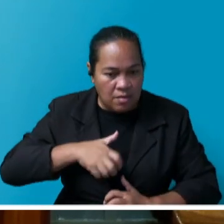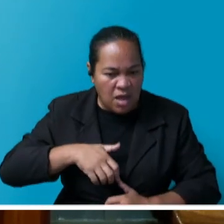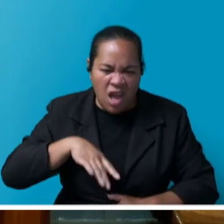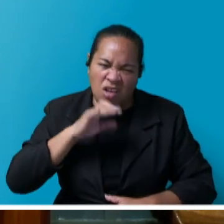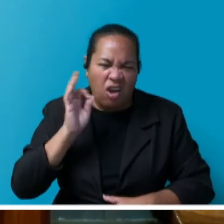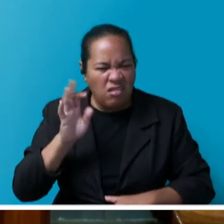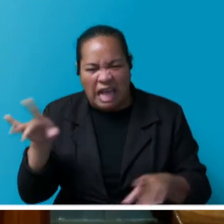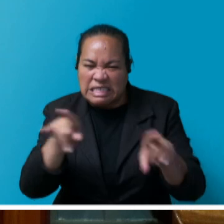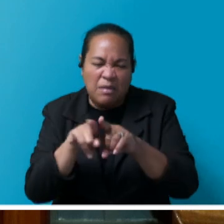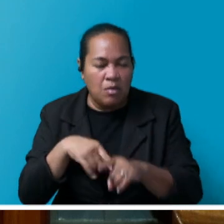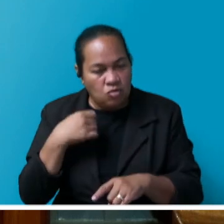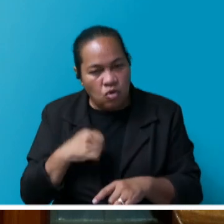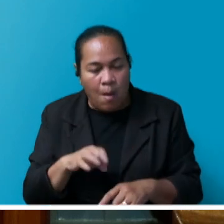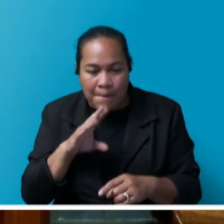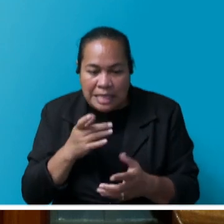one-size-fits-all solution.